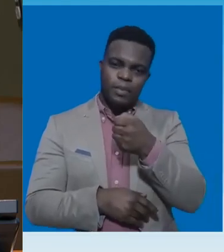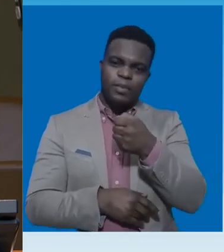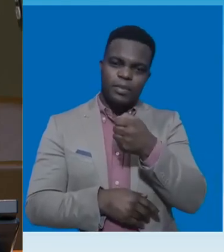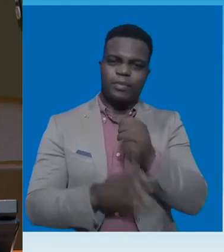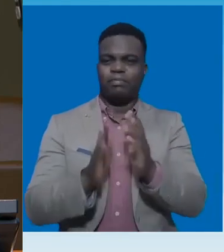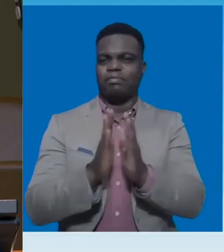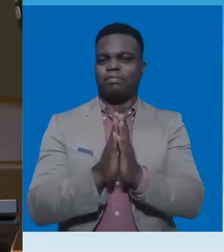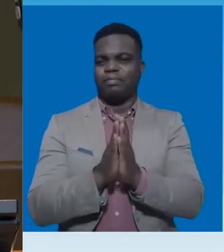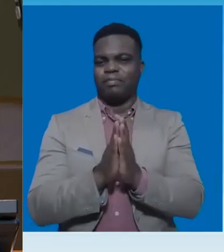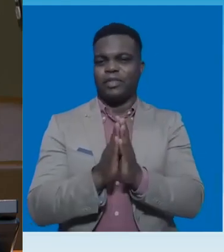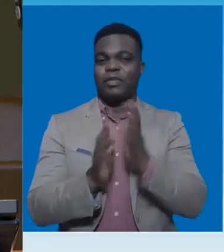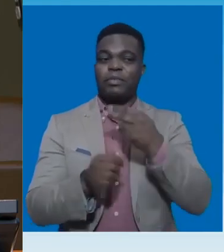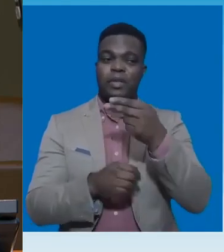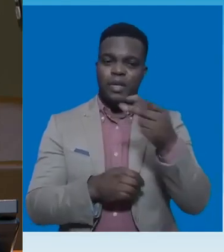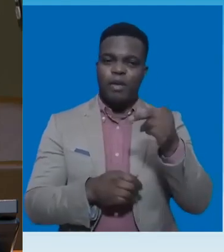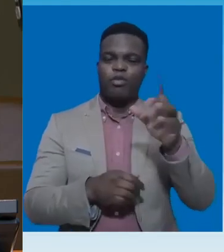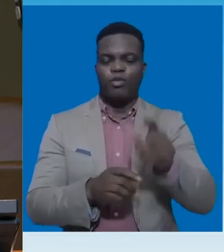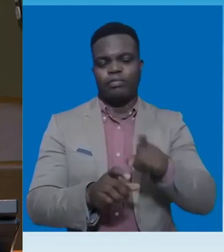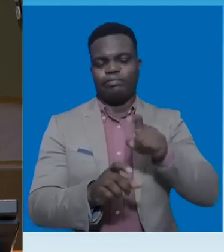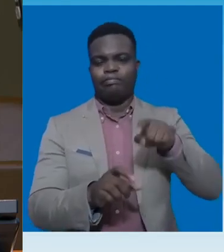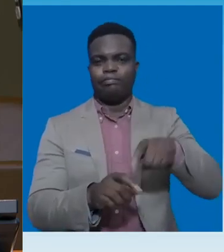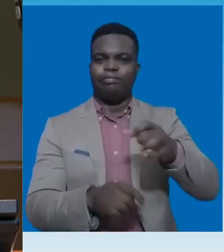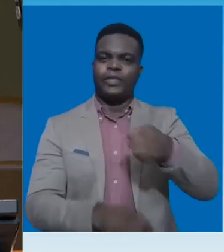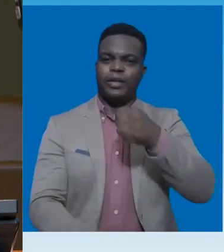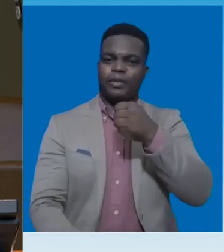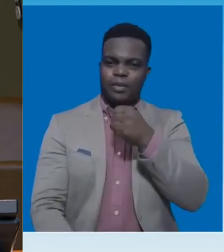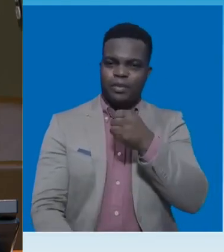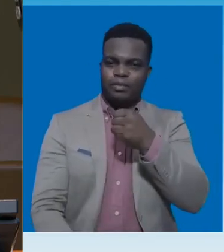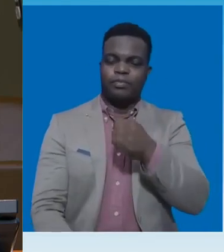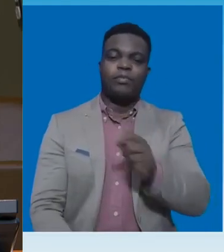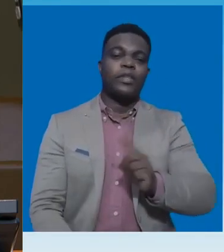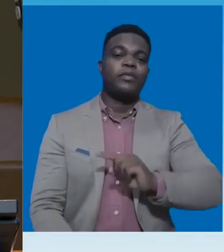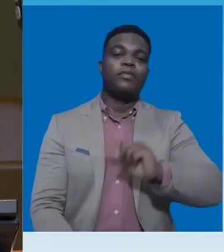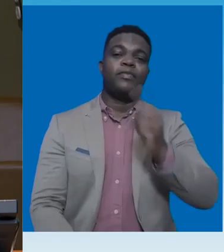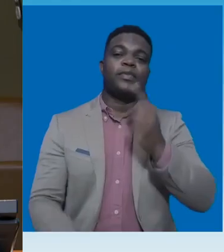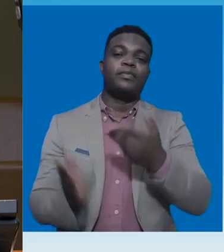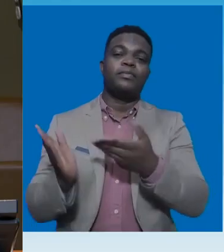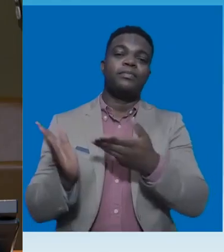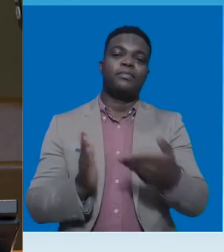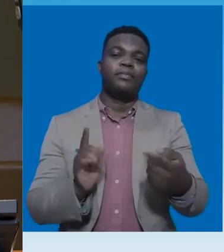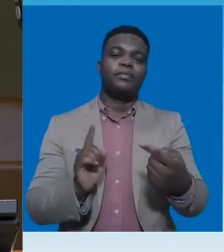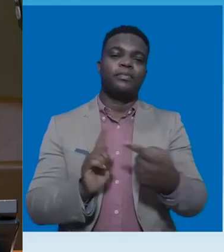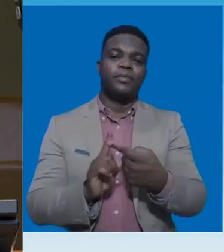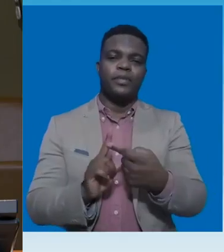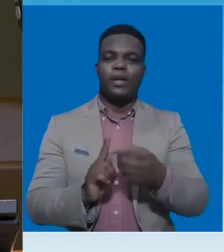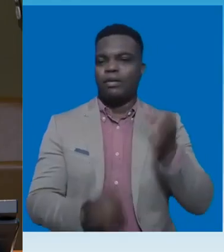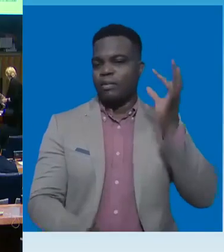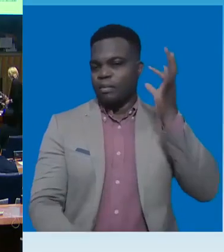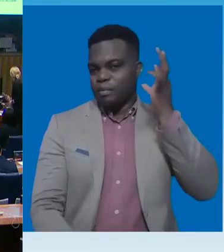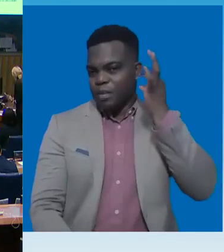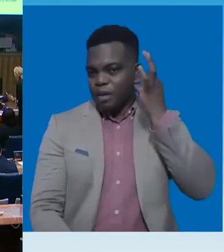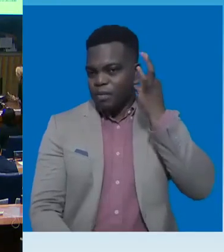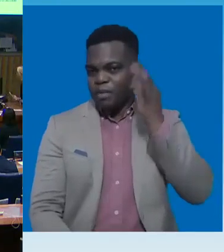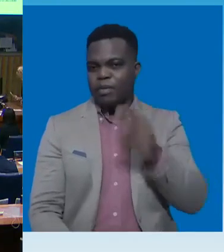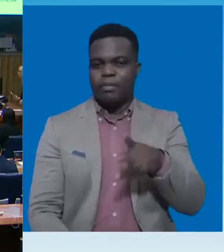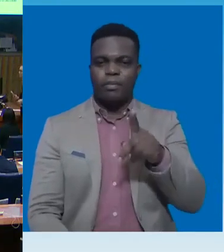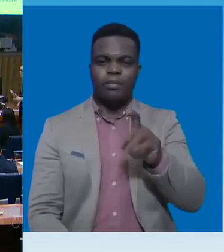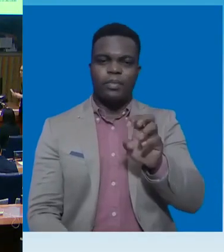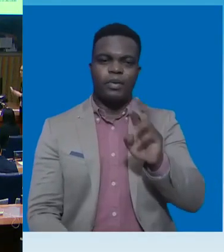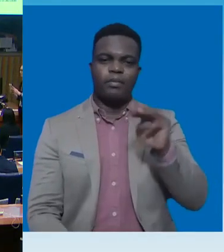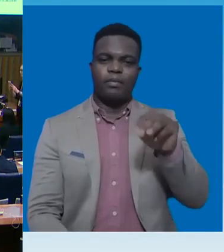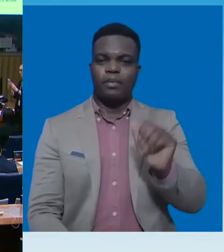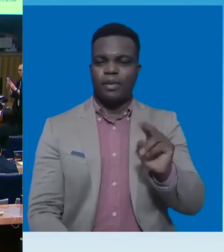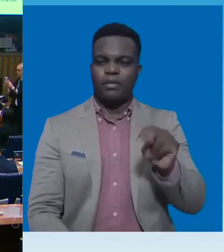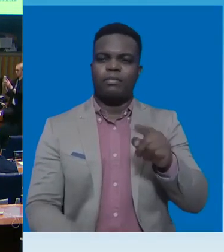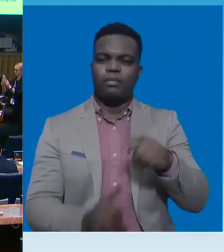first Her Excellency Ms. Katja Perman, Ambassador for Human Rights of Finland. The floor is yours.